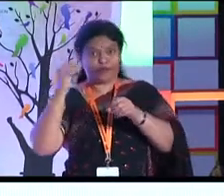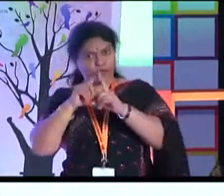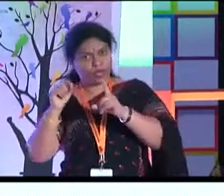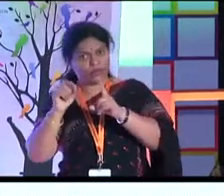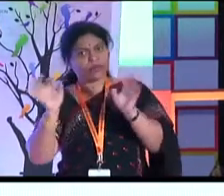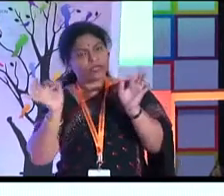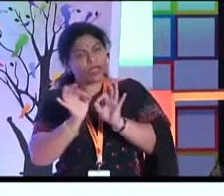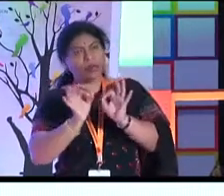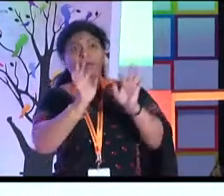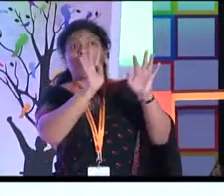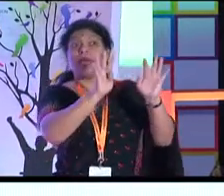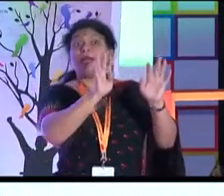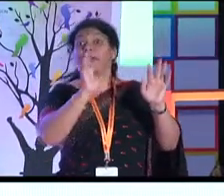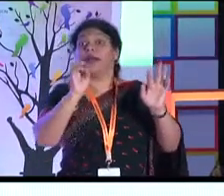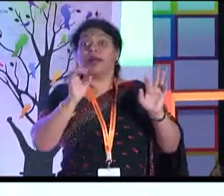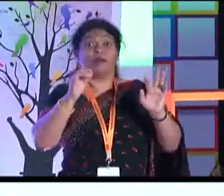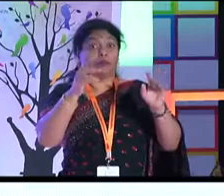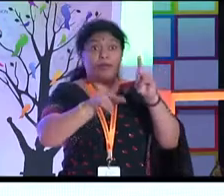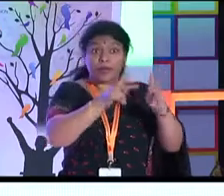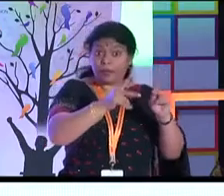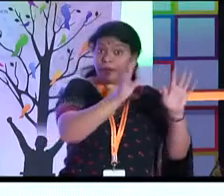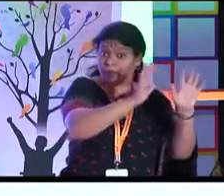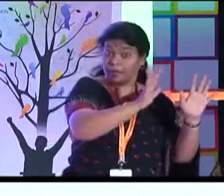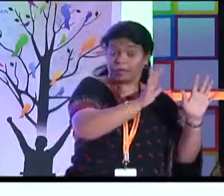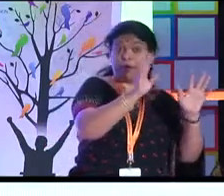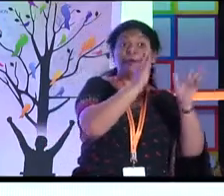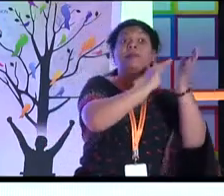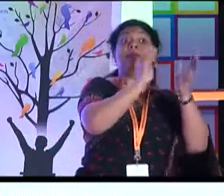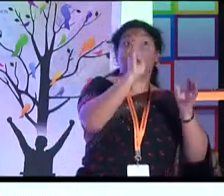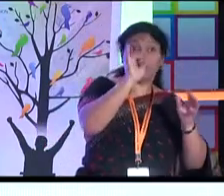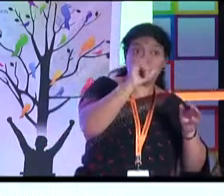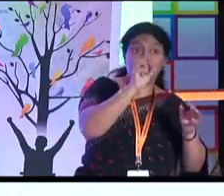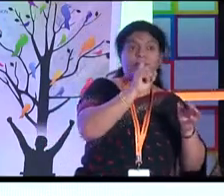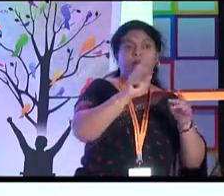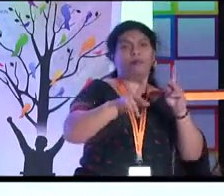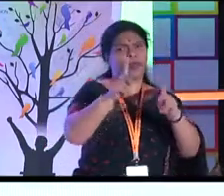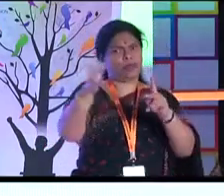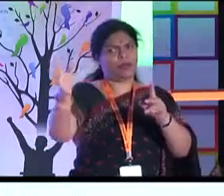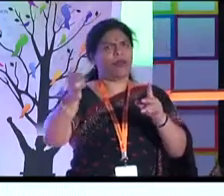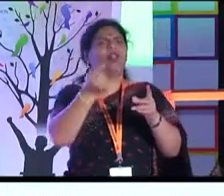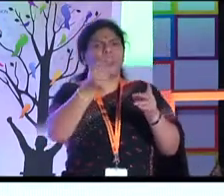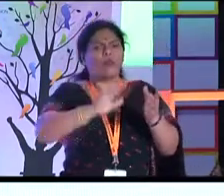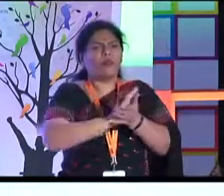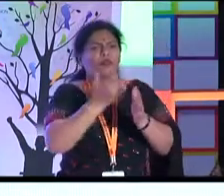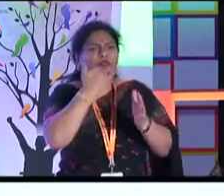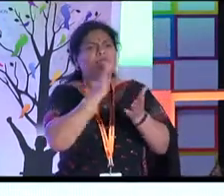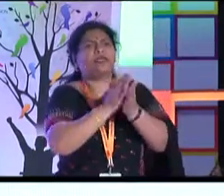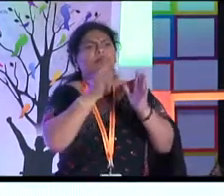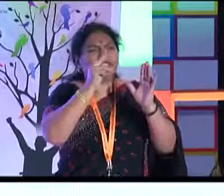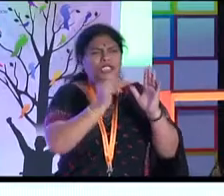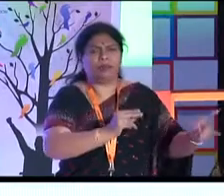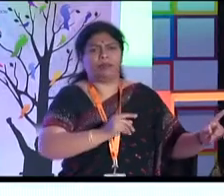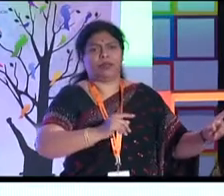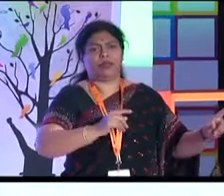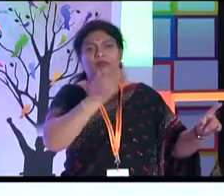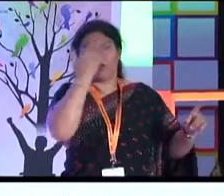people who have access to telephone, and we have one of the cheapest telephony in the world because